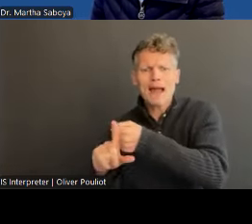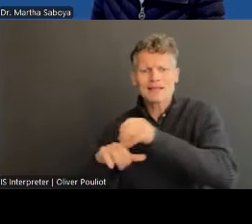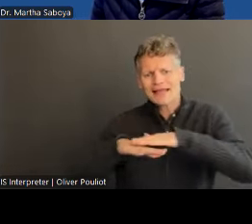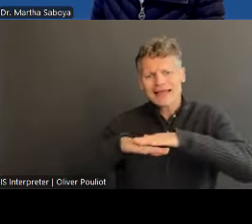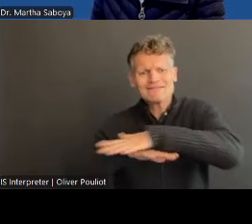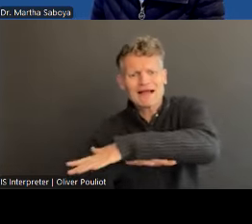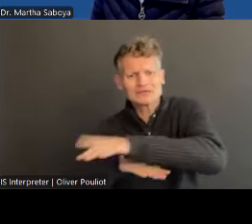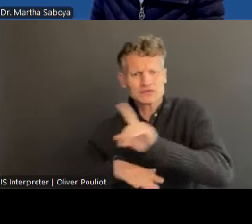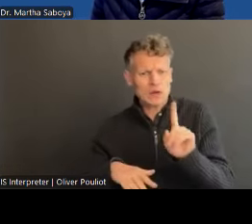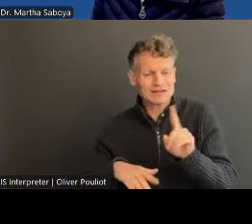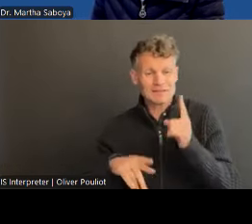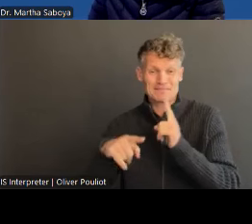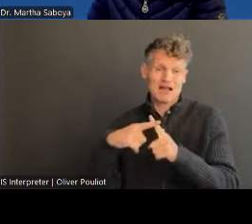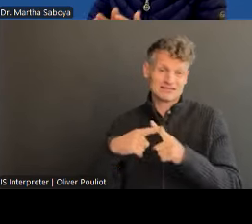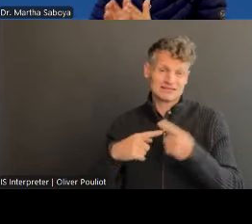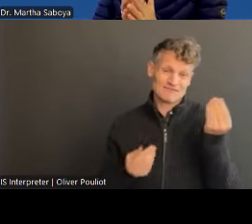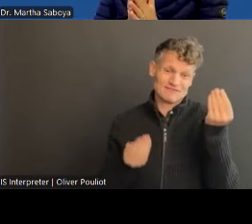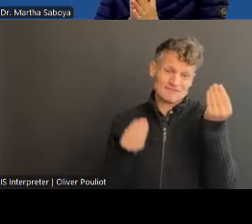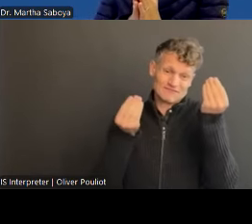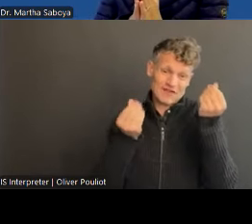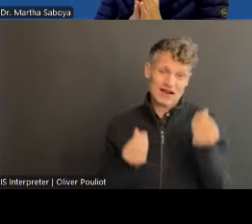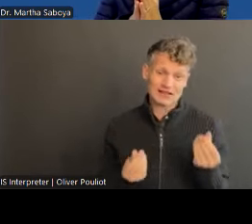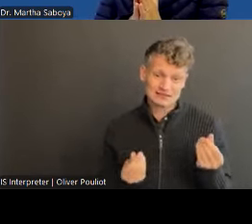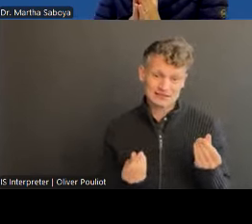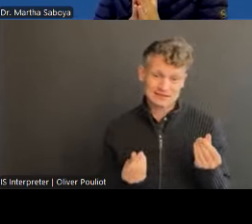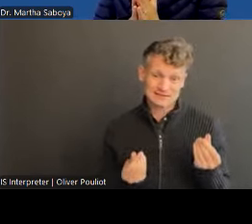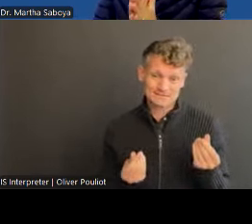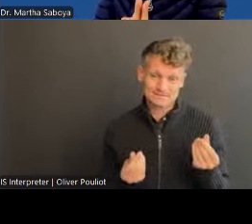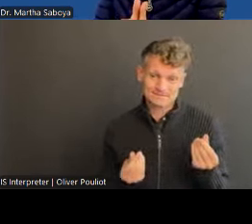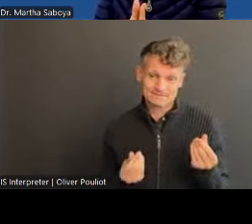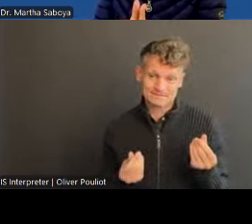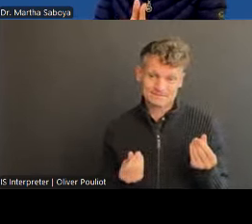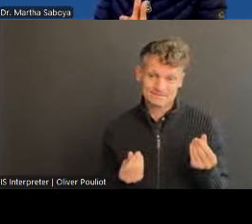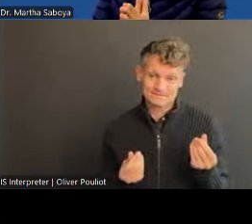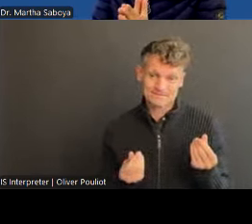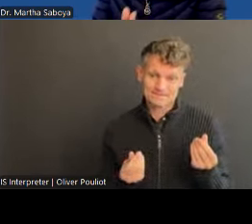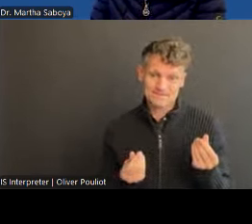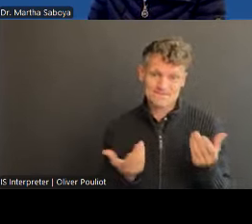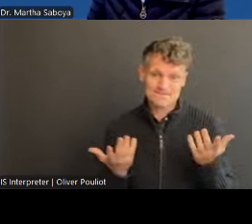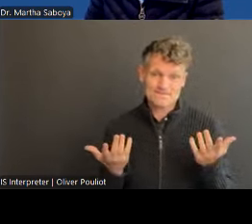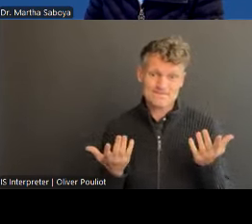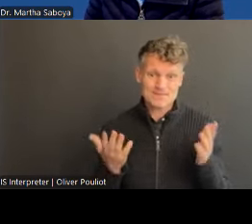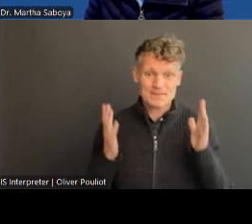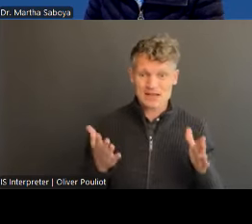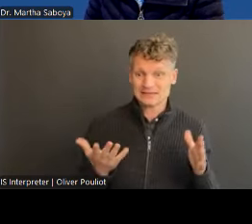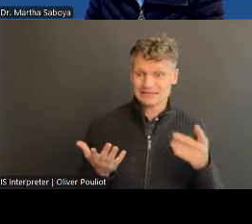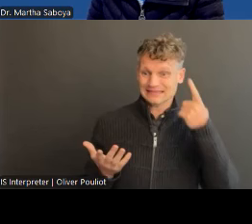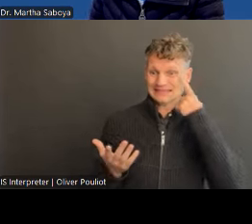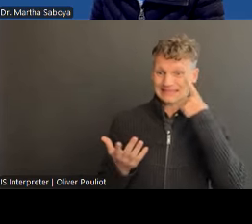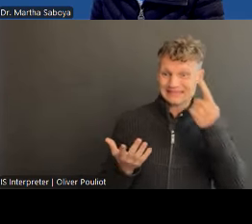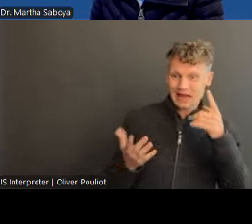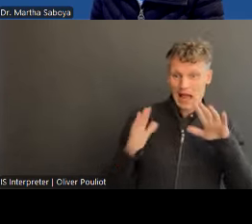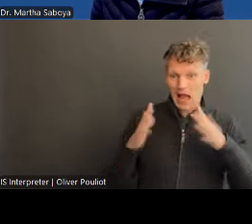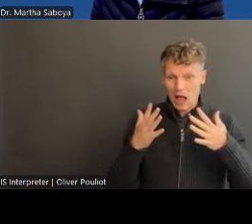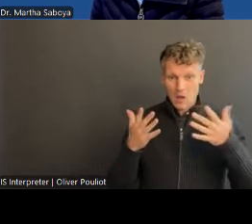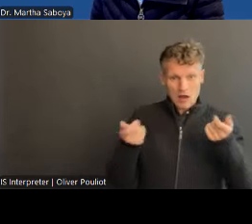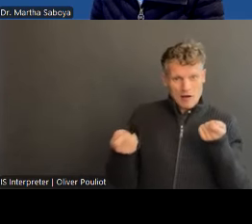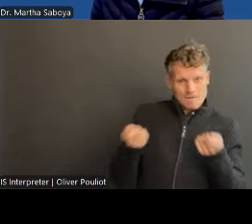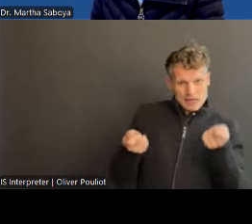And of course, these lines of action are needed to achieve the elimination